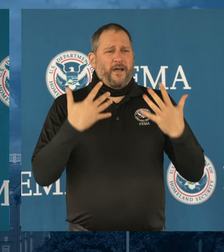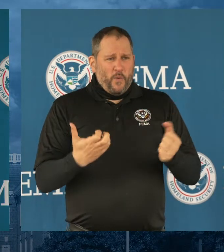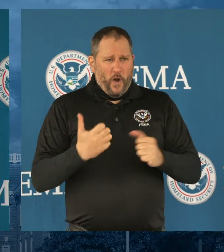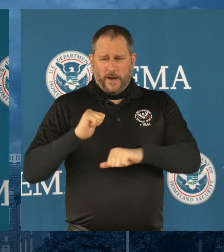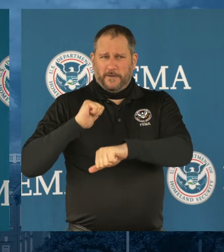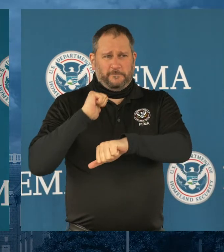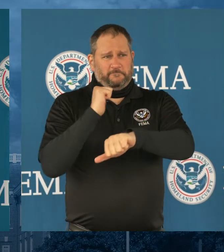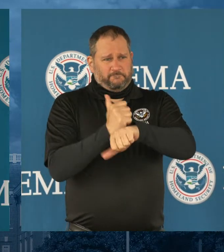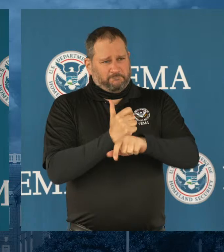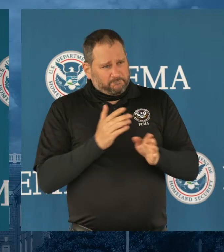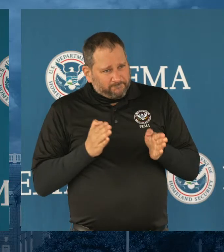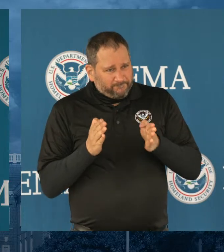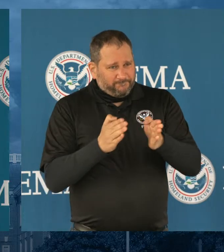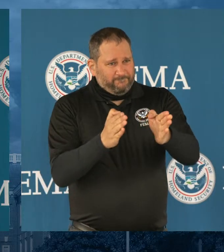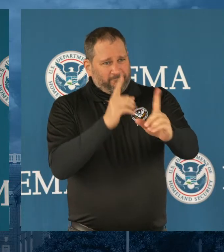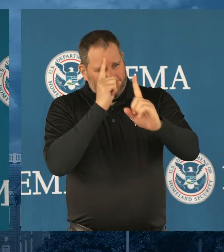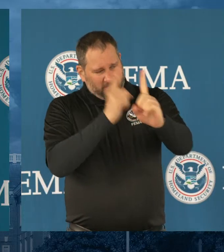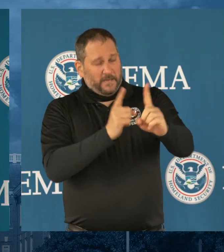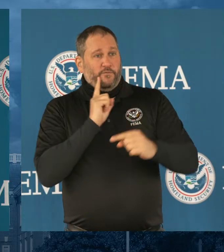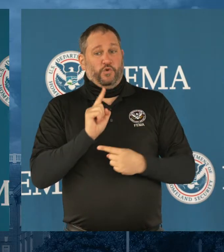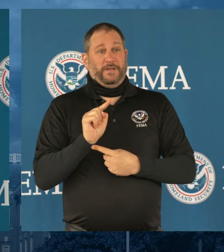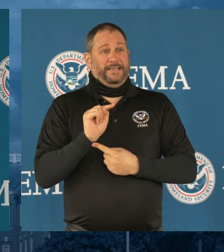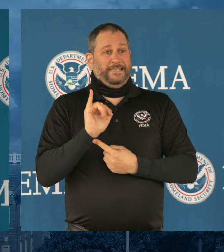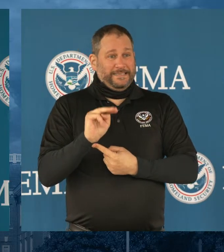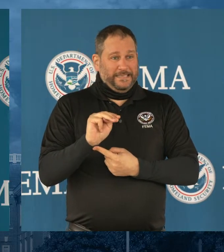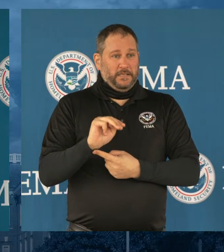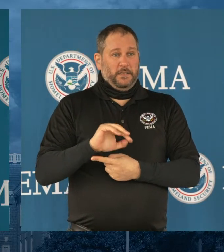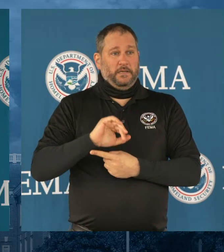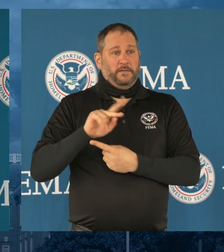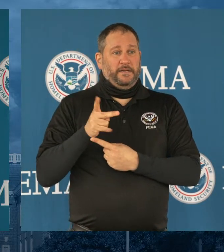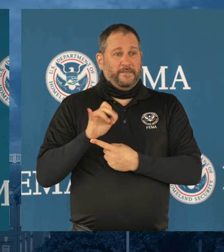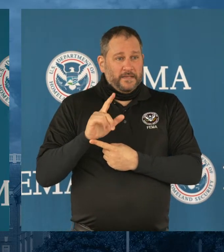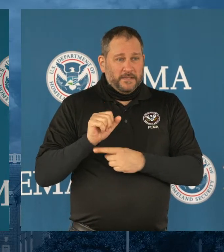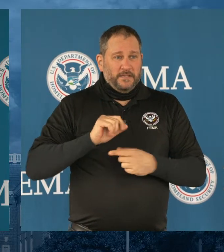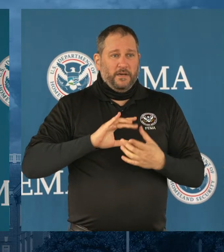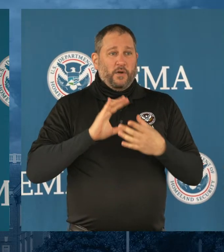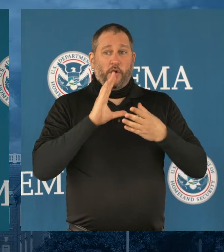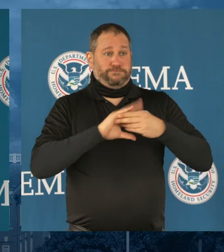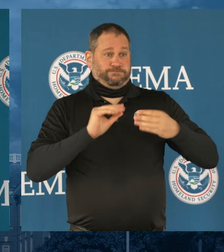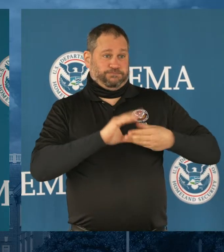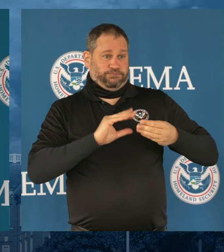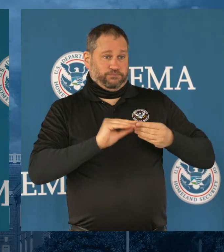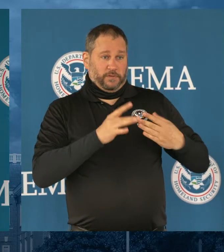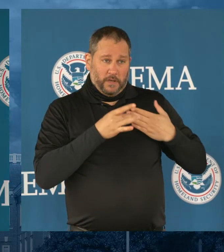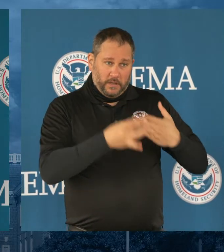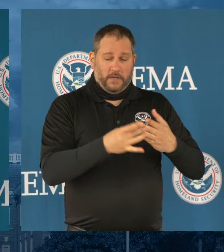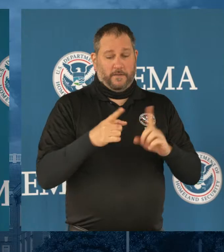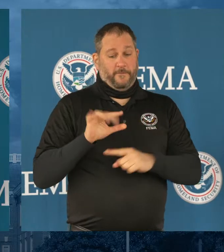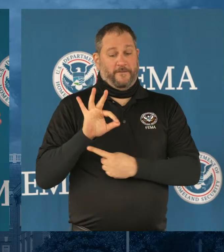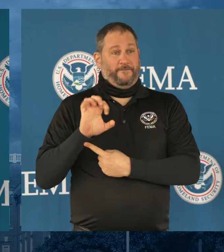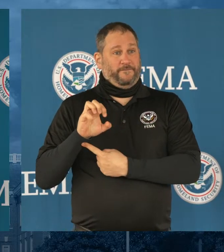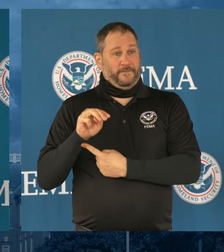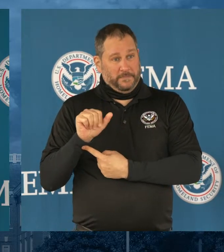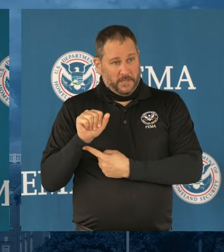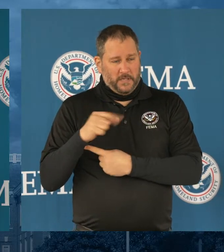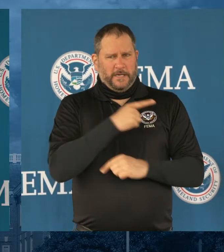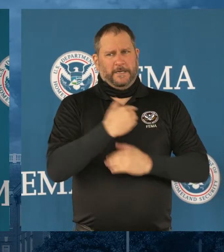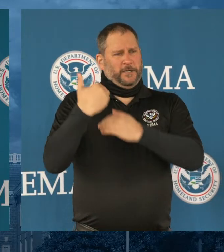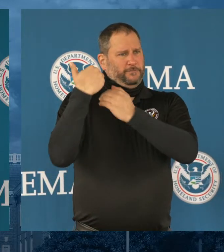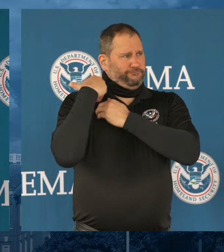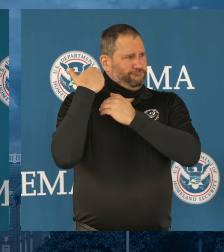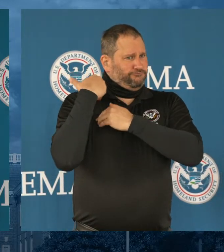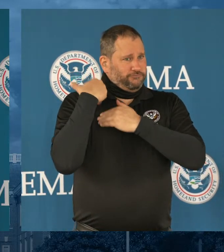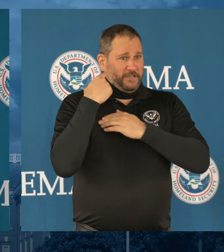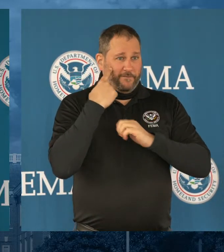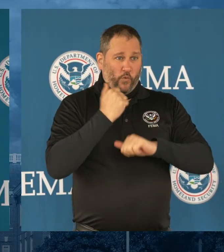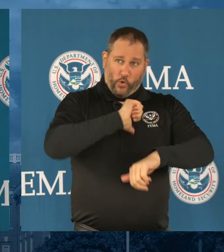Tim Files' remarks, and Tim is the lead person from FEMA who is responsible for setting this